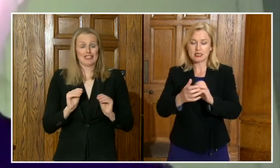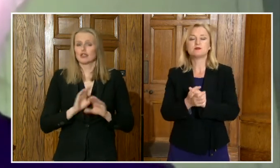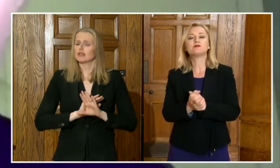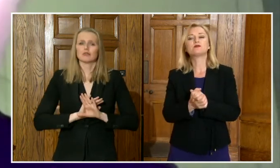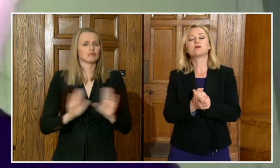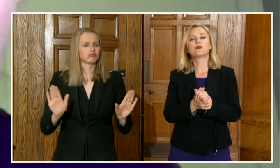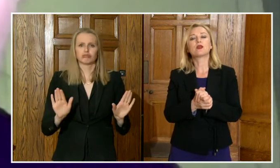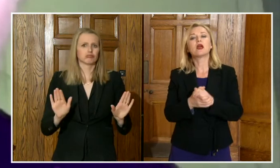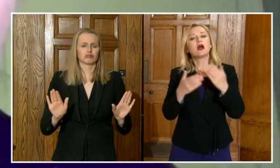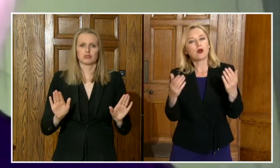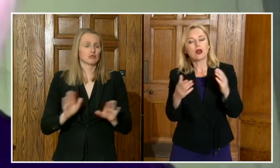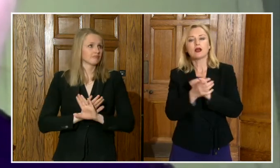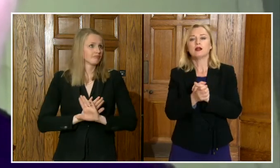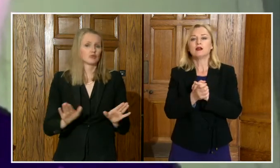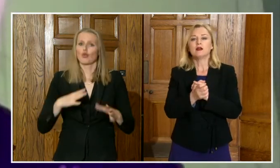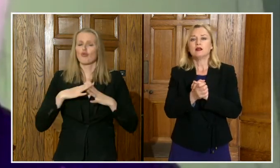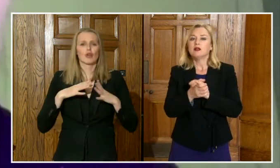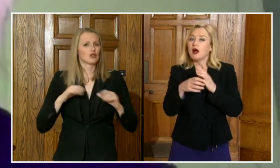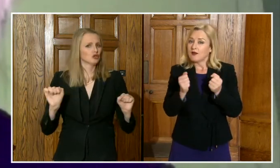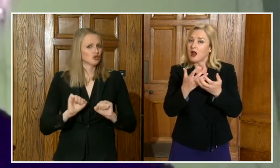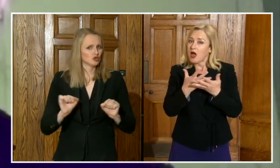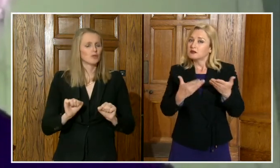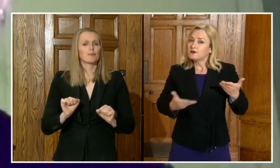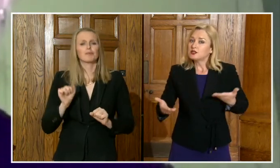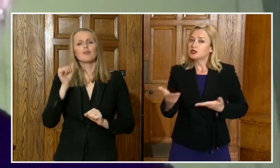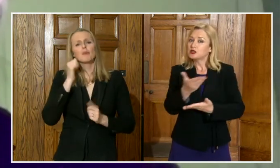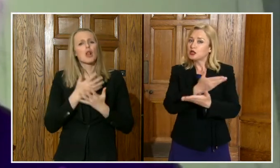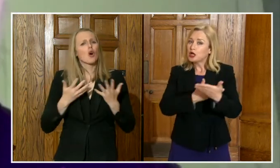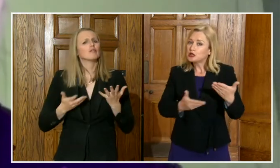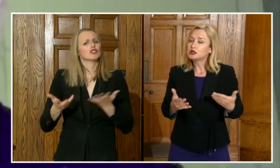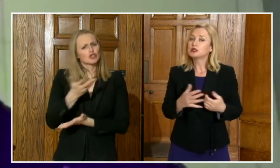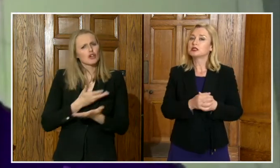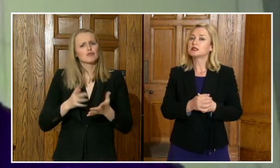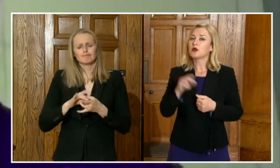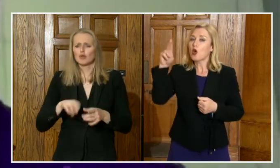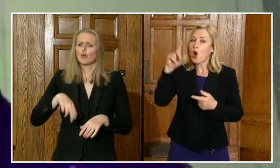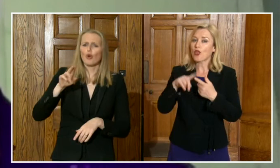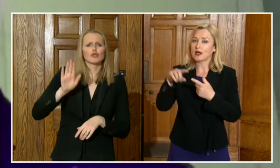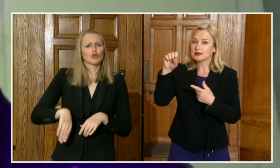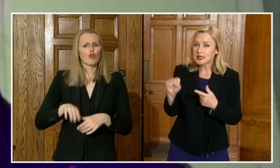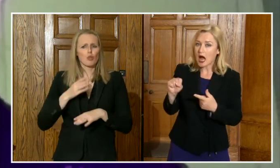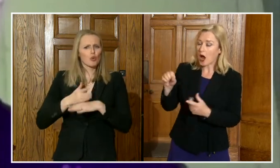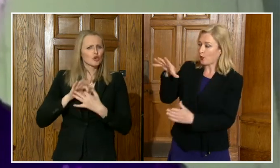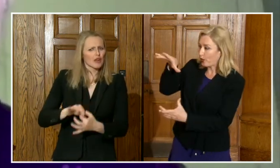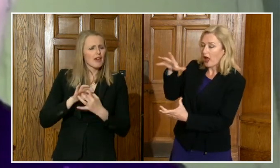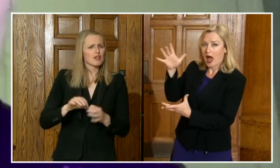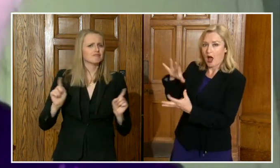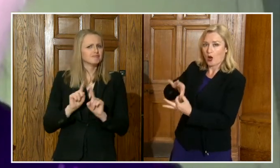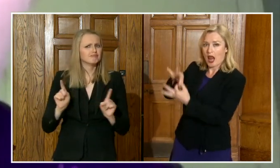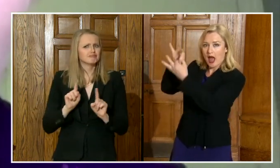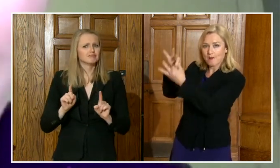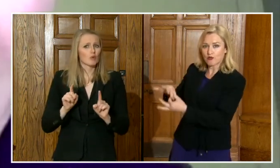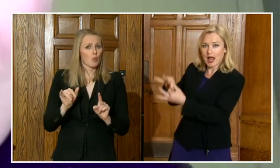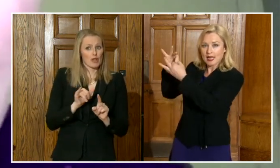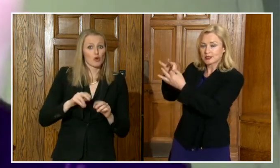And obviously there's been a lot of discussion and dialogue around North-South collaboration and what that might look like, and whether the